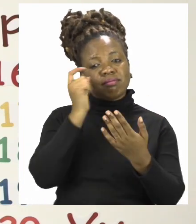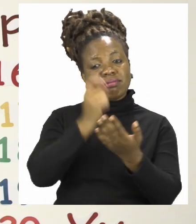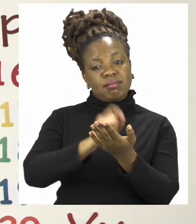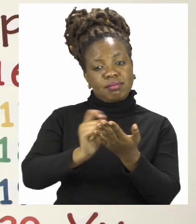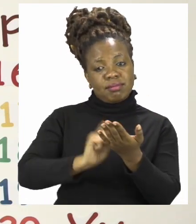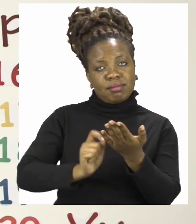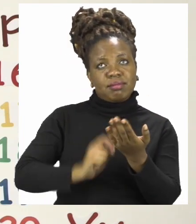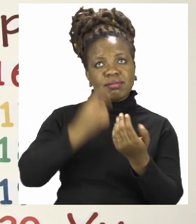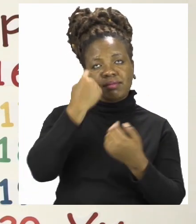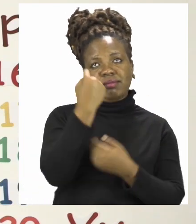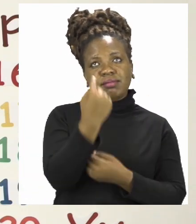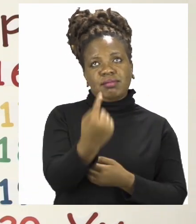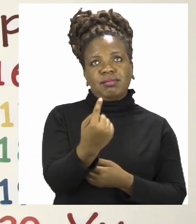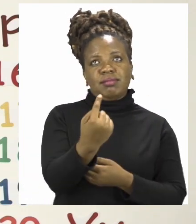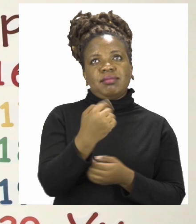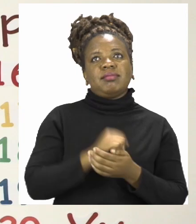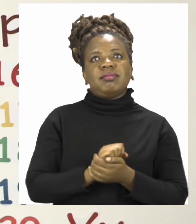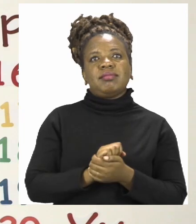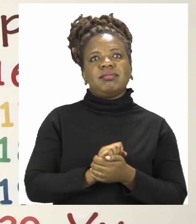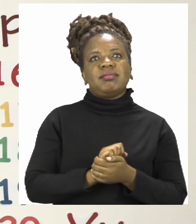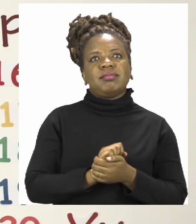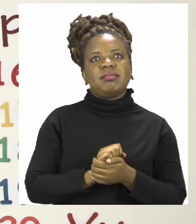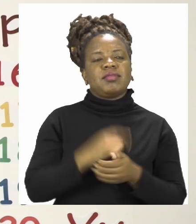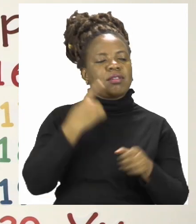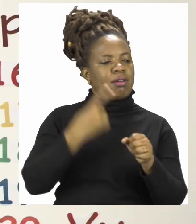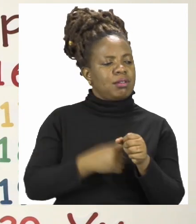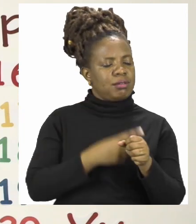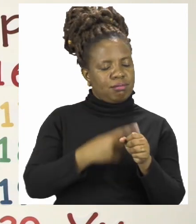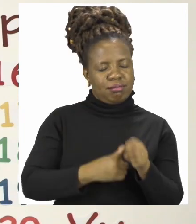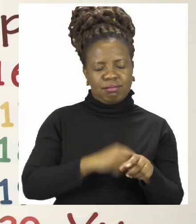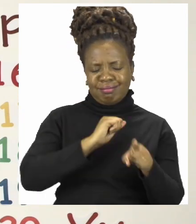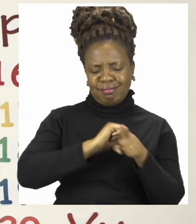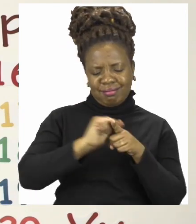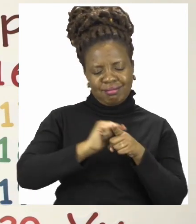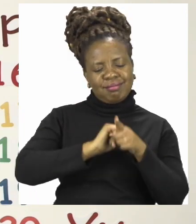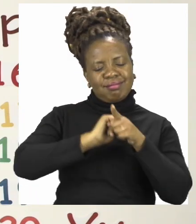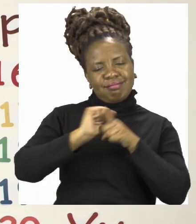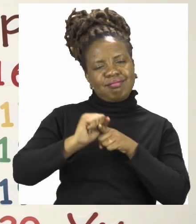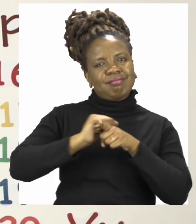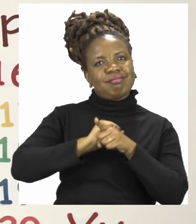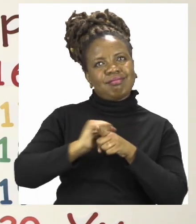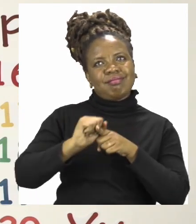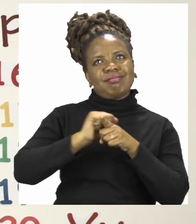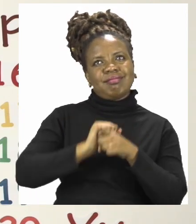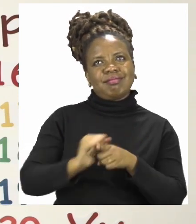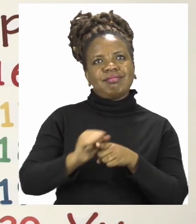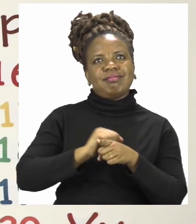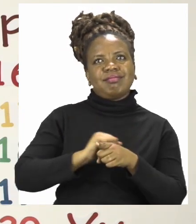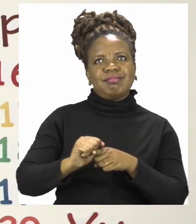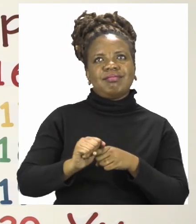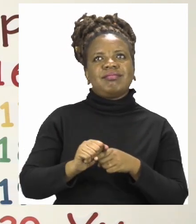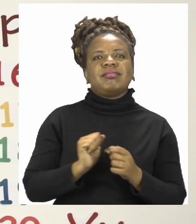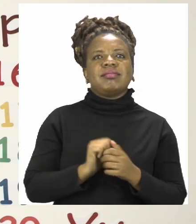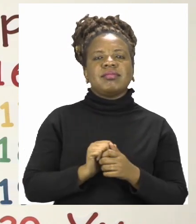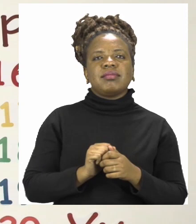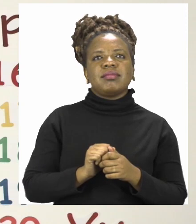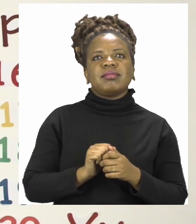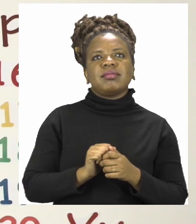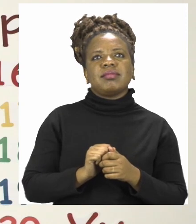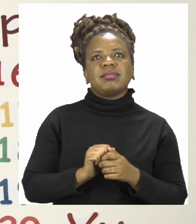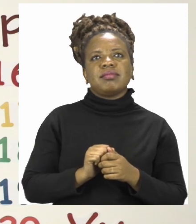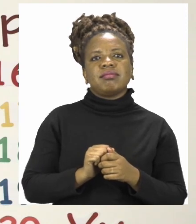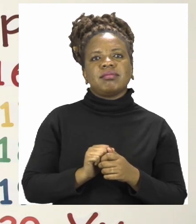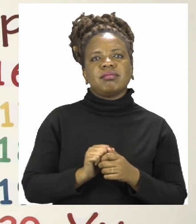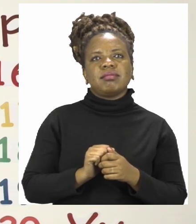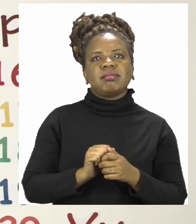by yourself. And always practice, practice, practice. Now that we are done with our